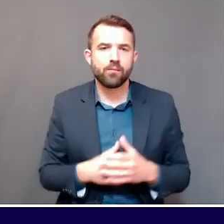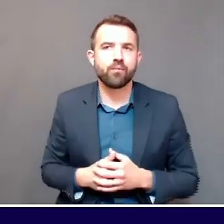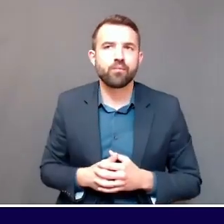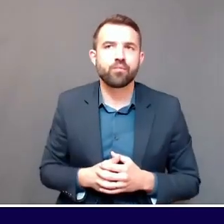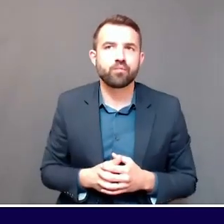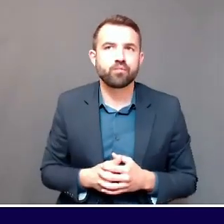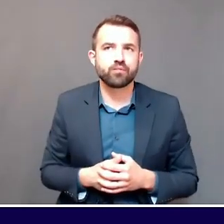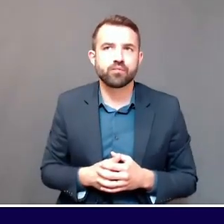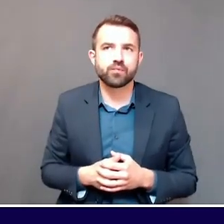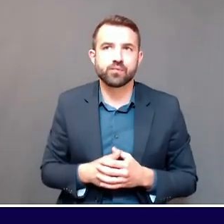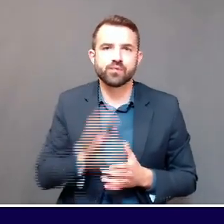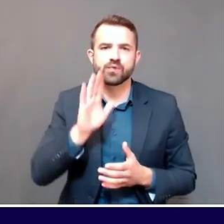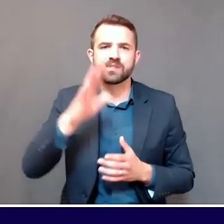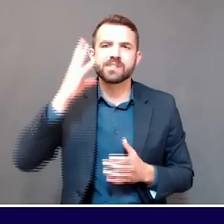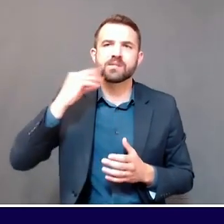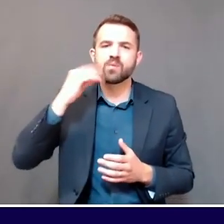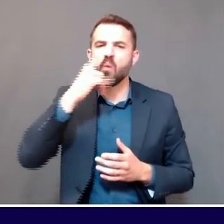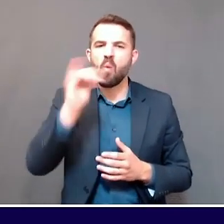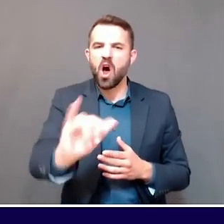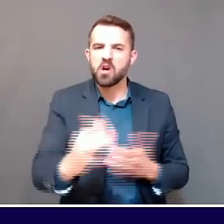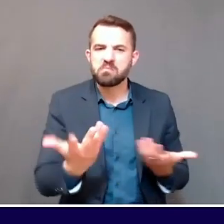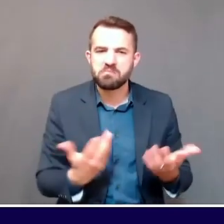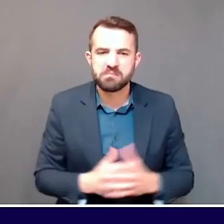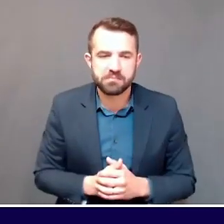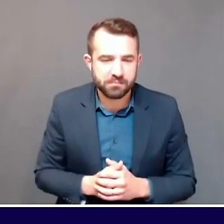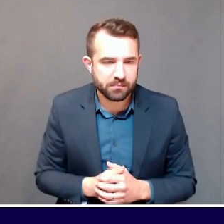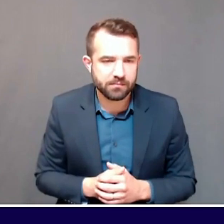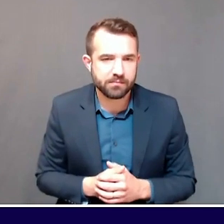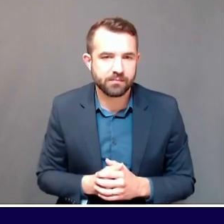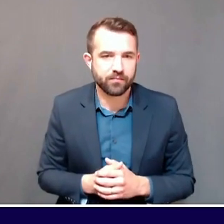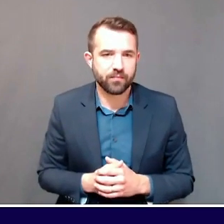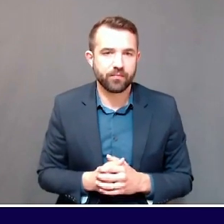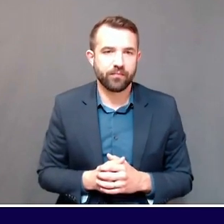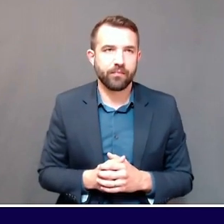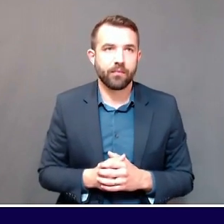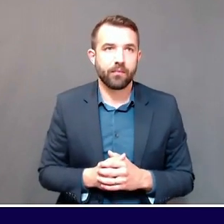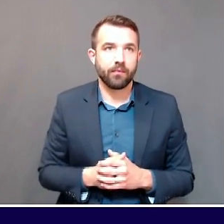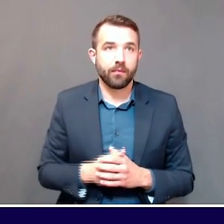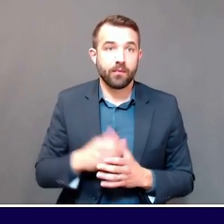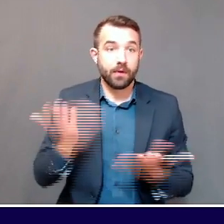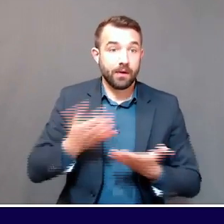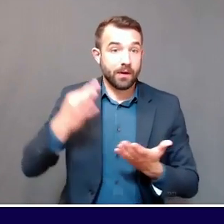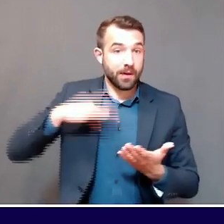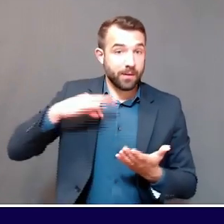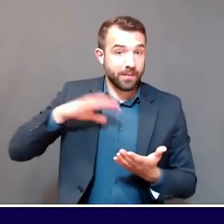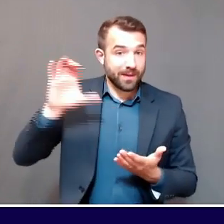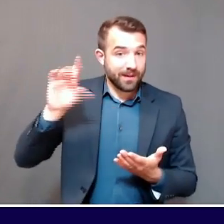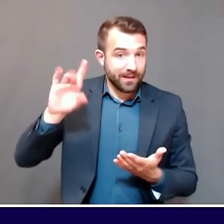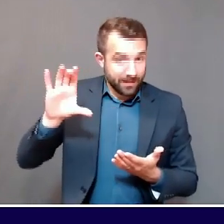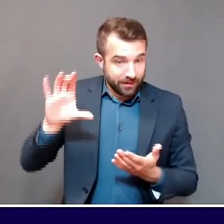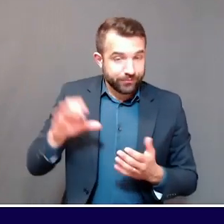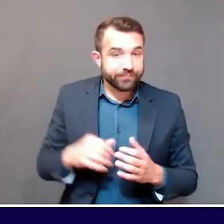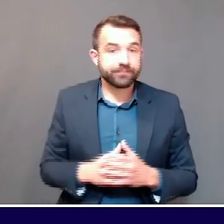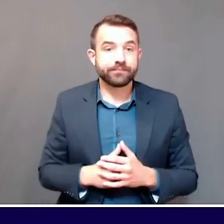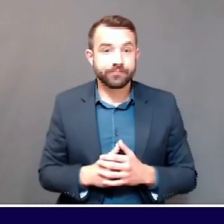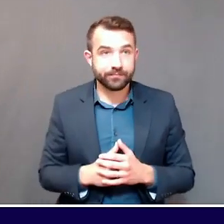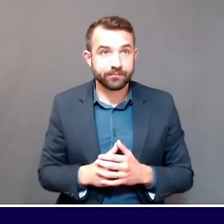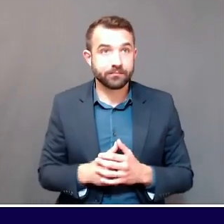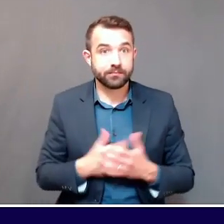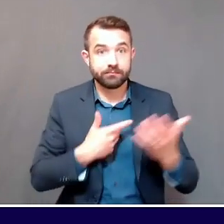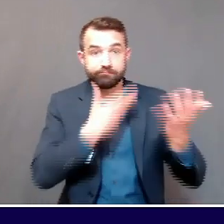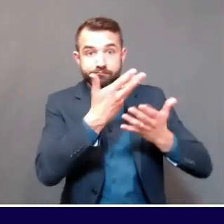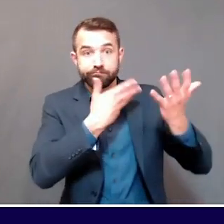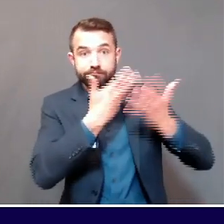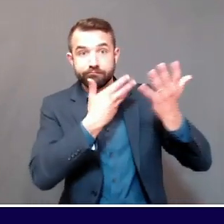can. Yep. So, Steve, we here at Maine CDC interact primarily